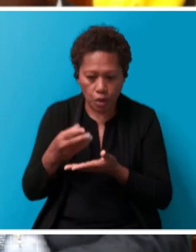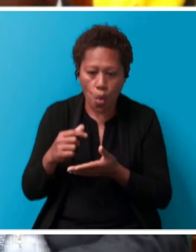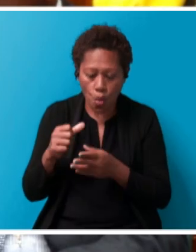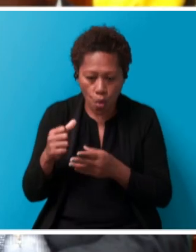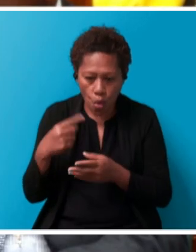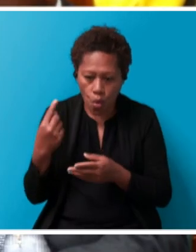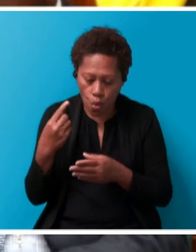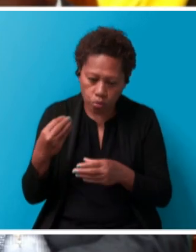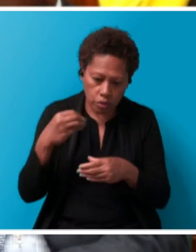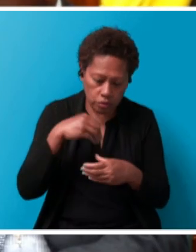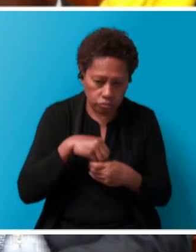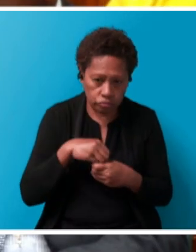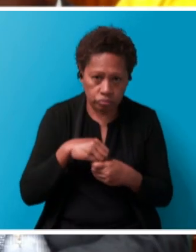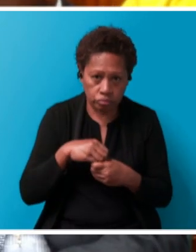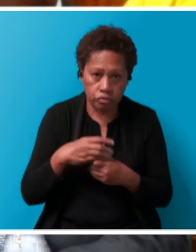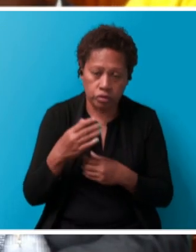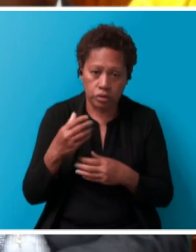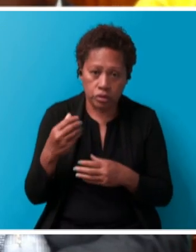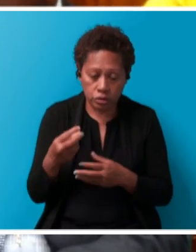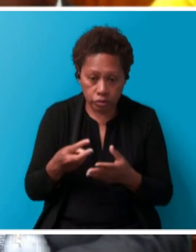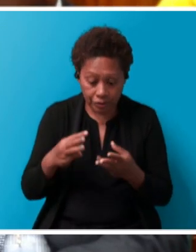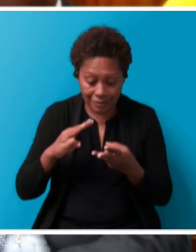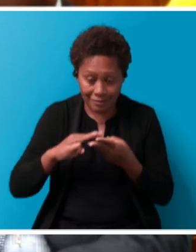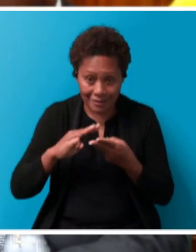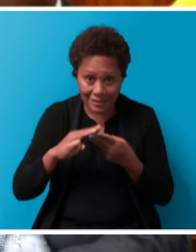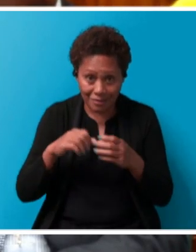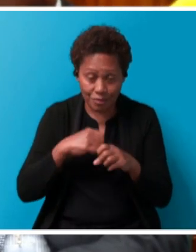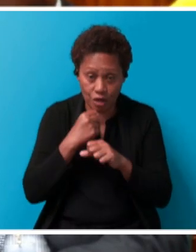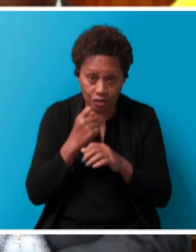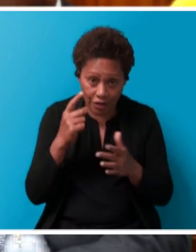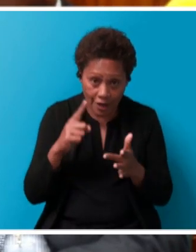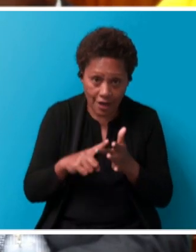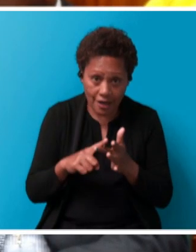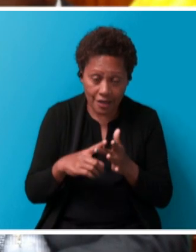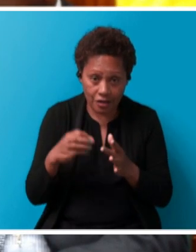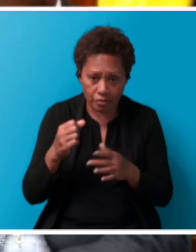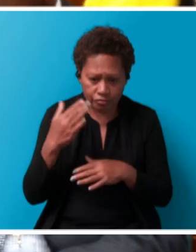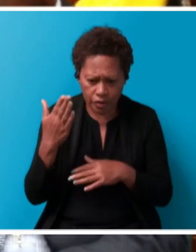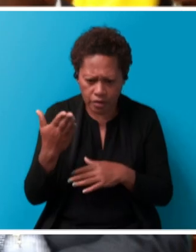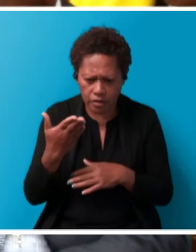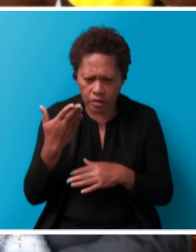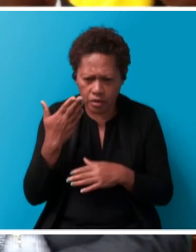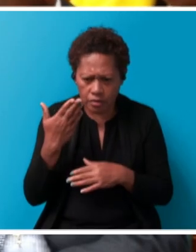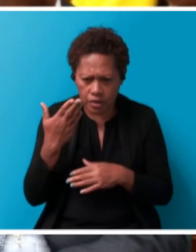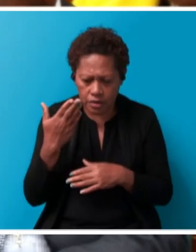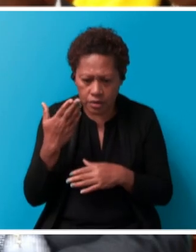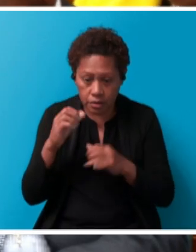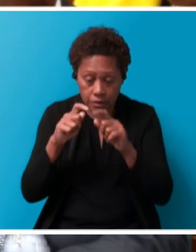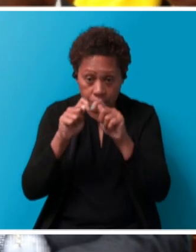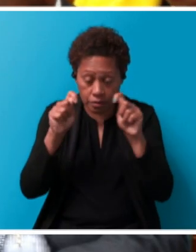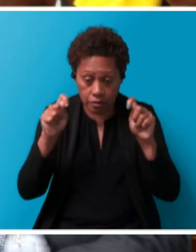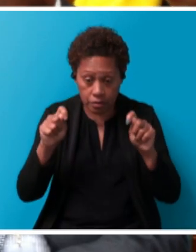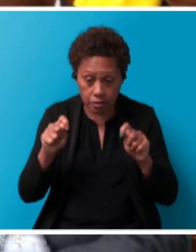with UNDP, GGI, and other key partners to put in a robust implementation framework to roll out the